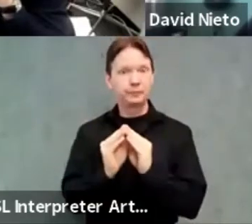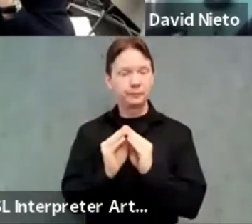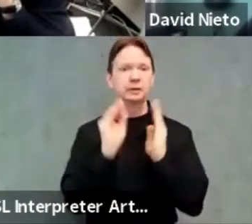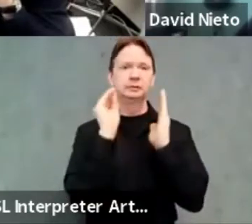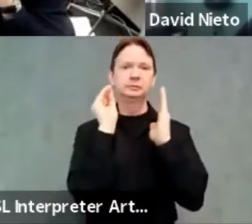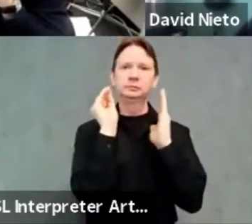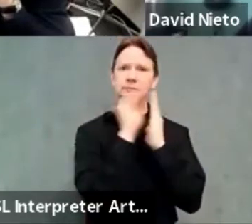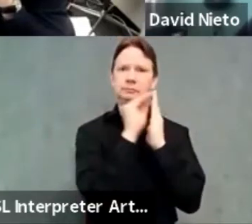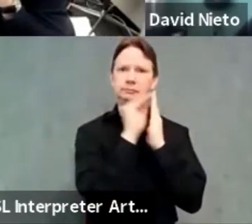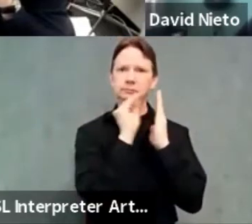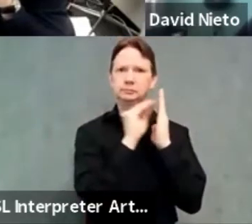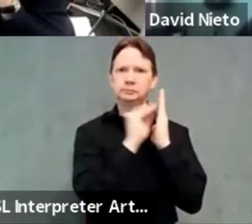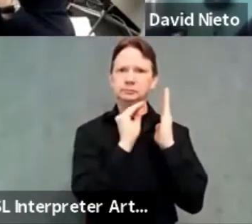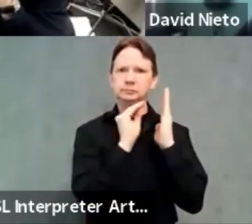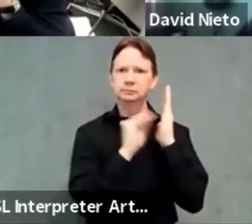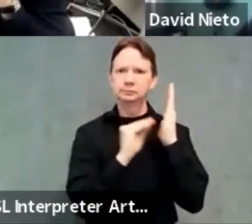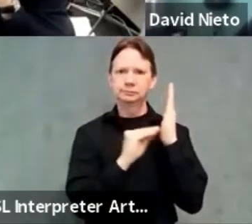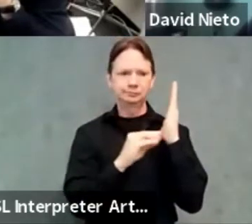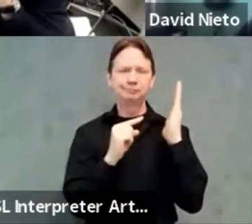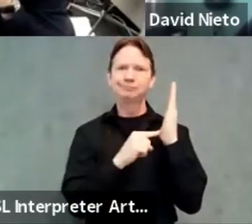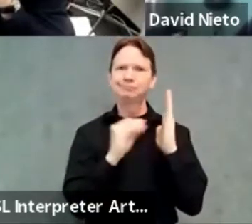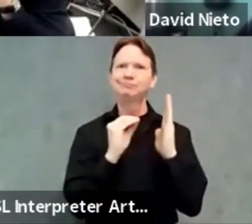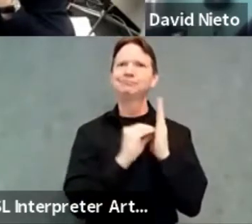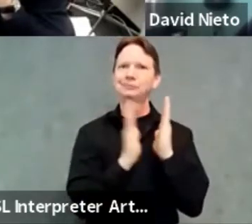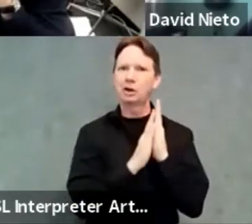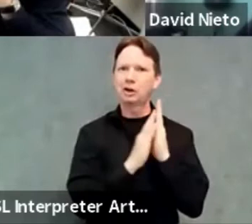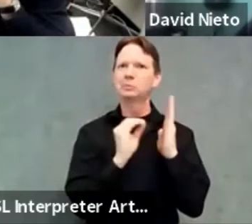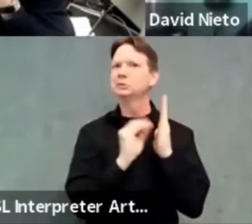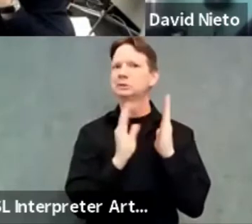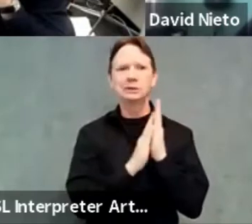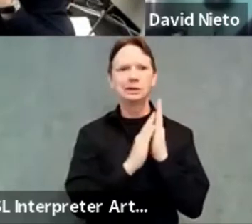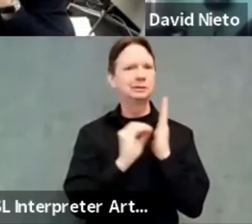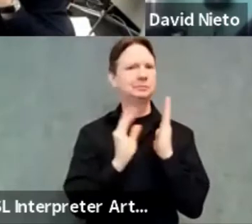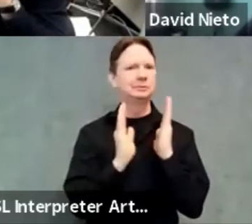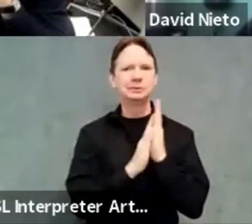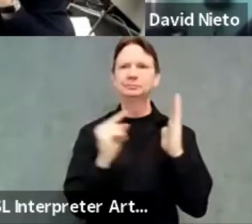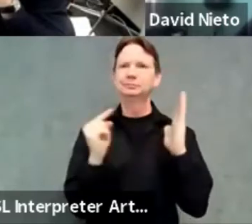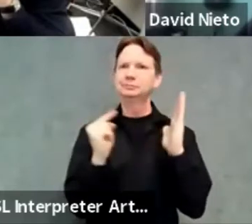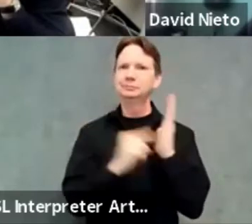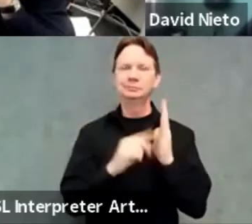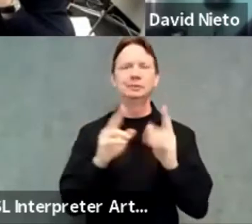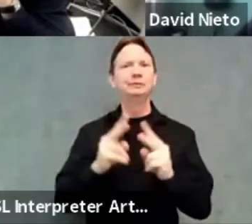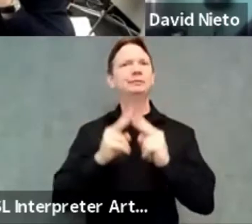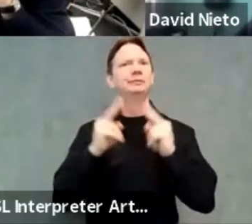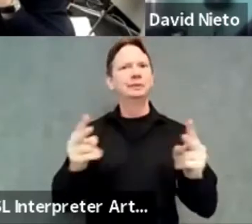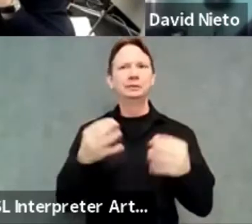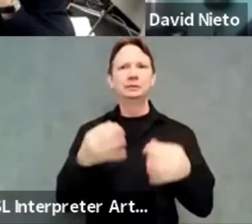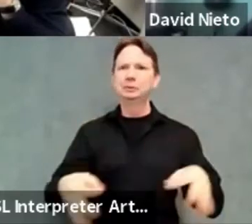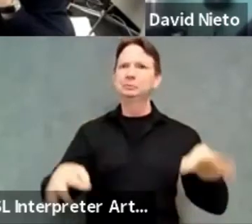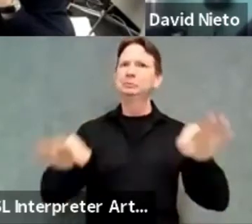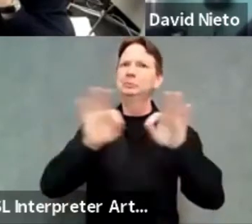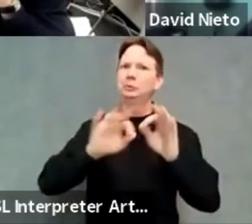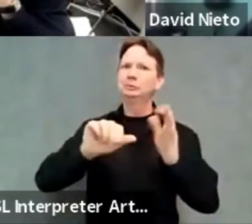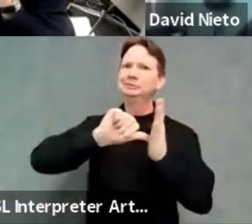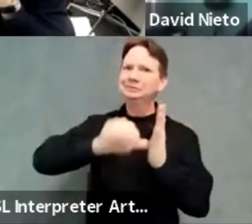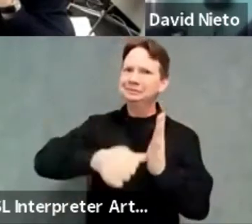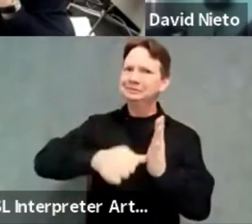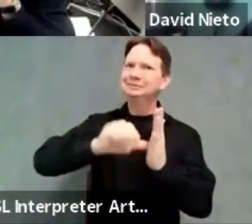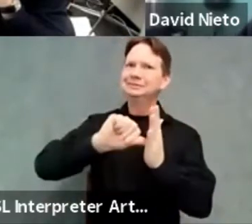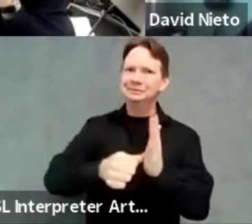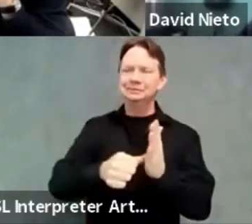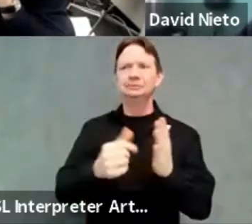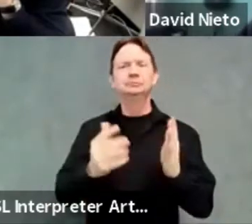mentioned, and by your document in a very organized and easily accessible